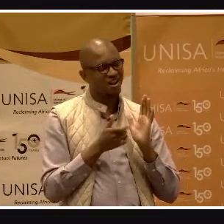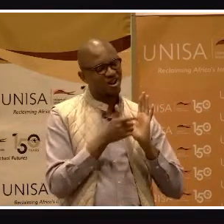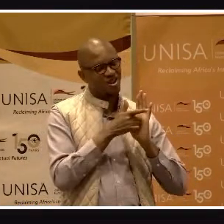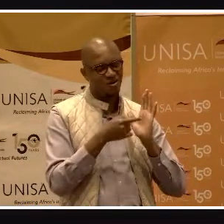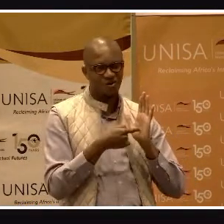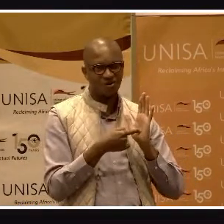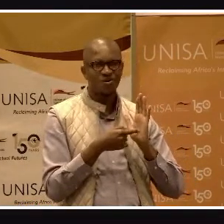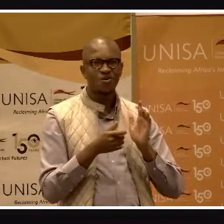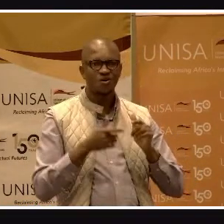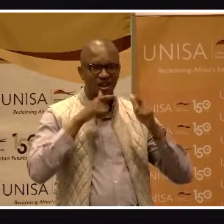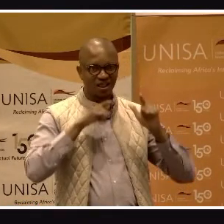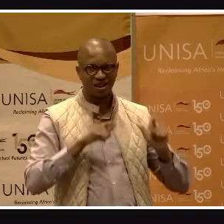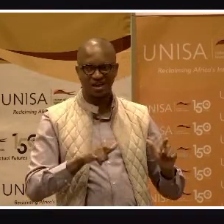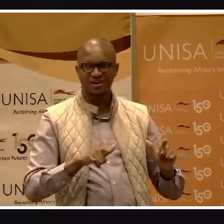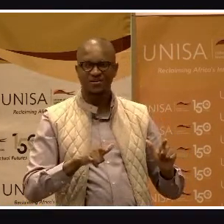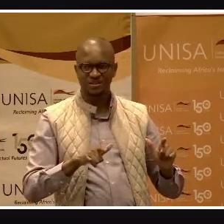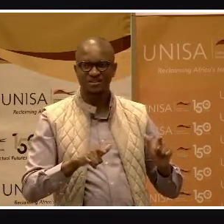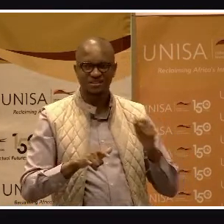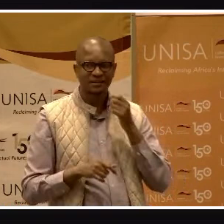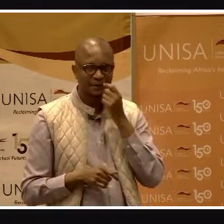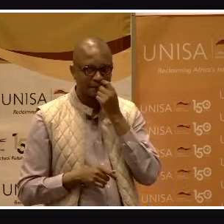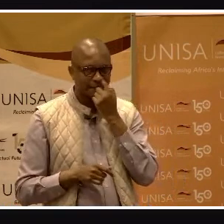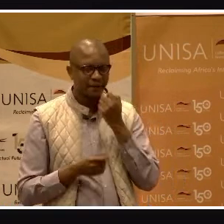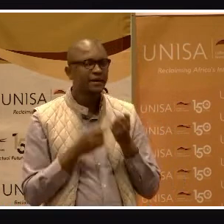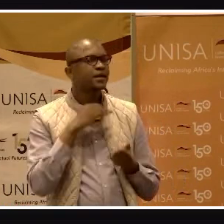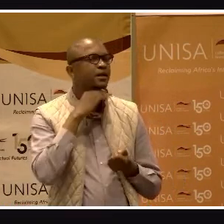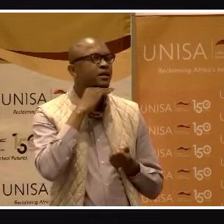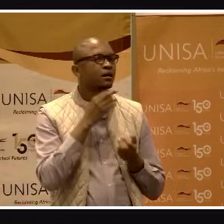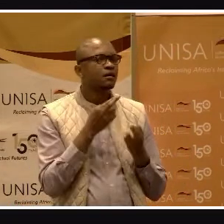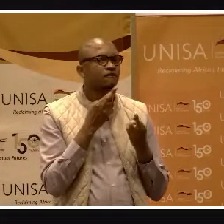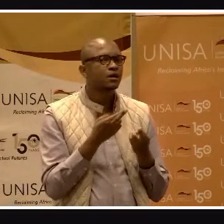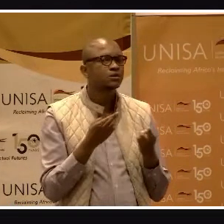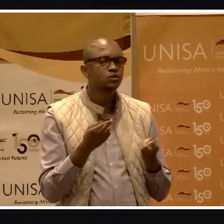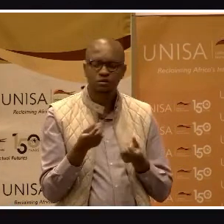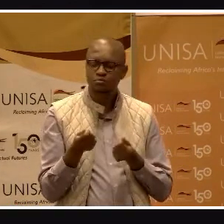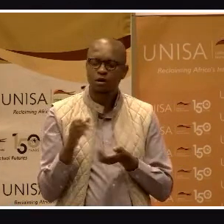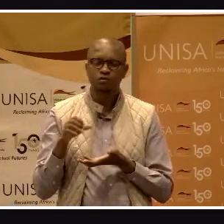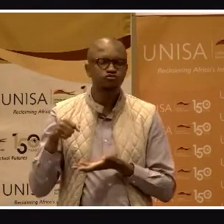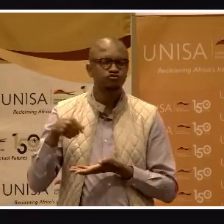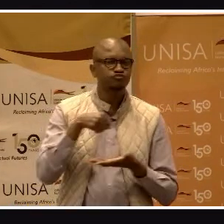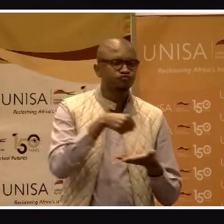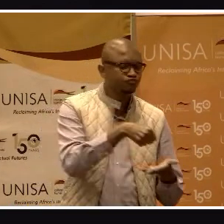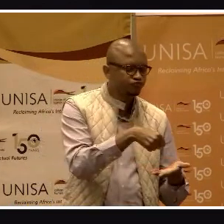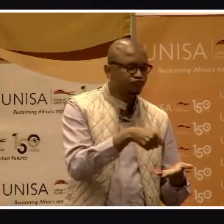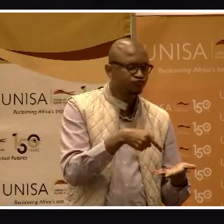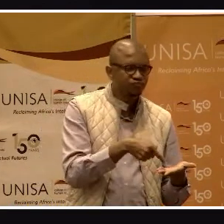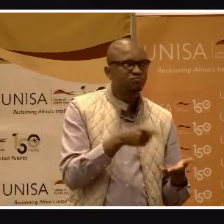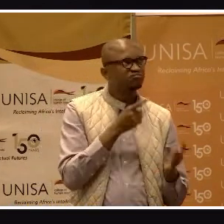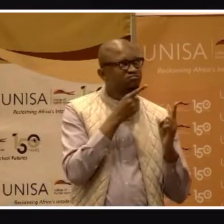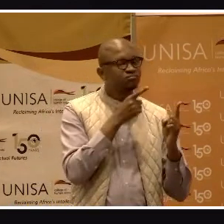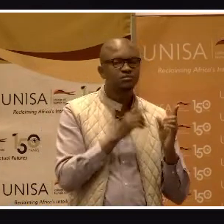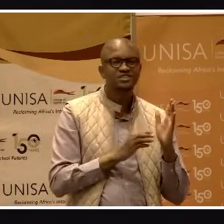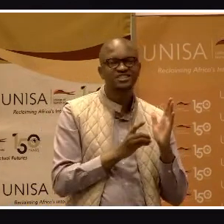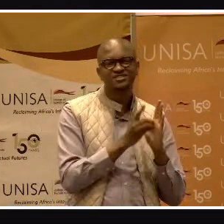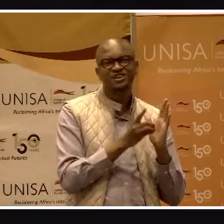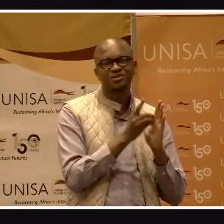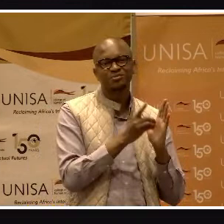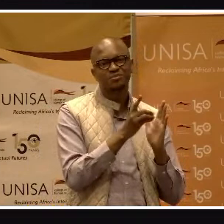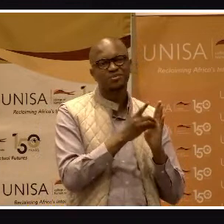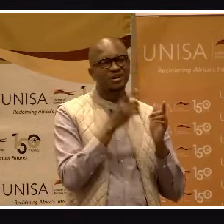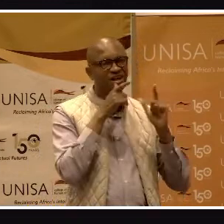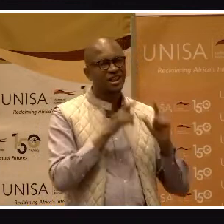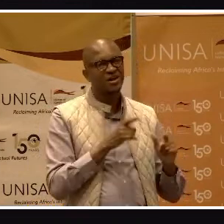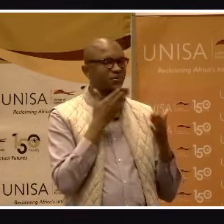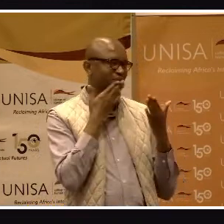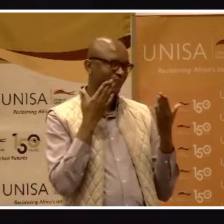catastrophe, unfortunately, enough resources have not been set aside to significantly stem the tide of the impending language